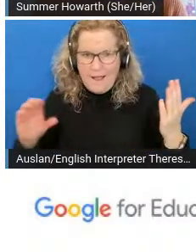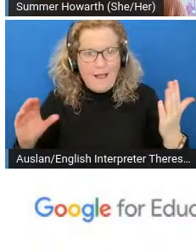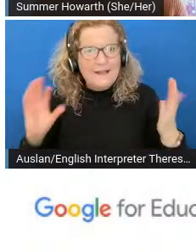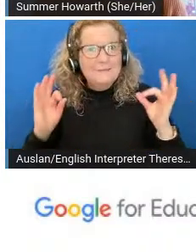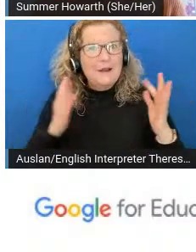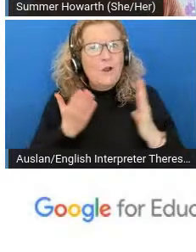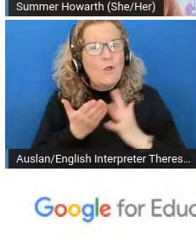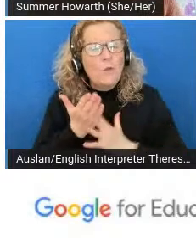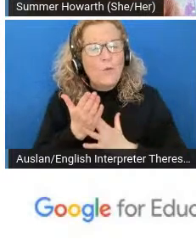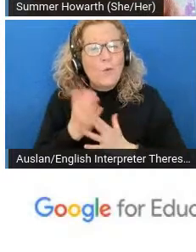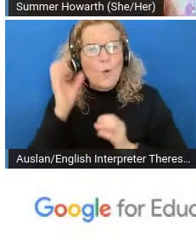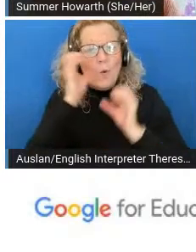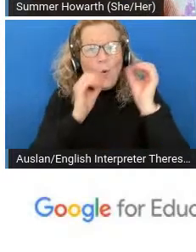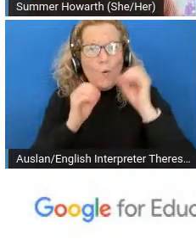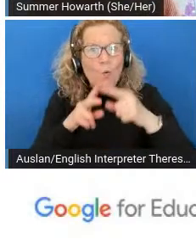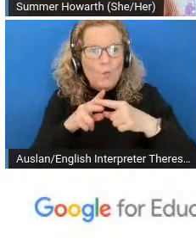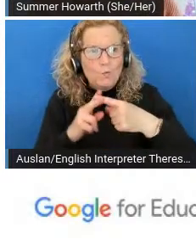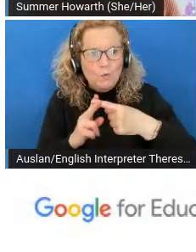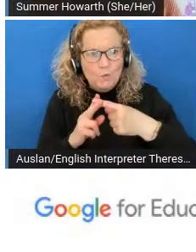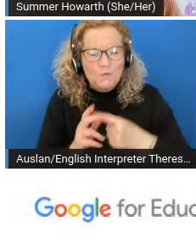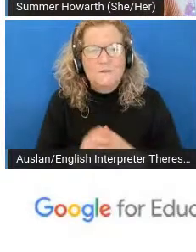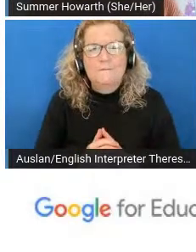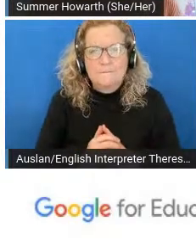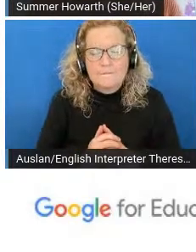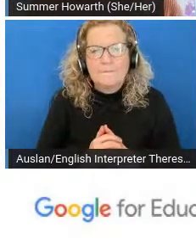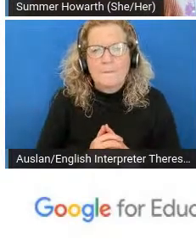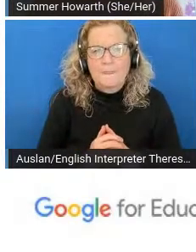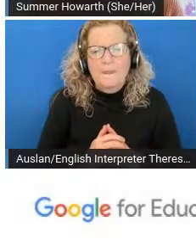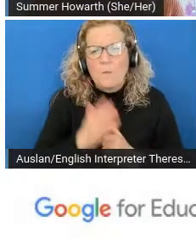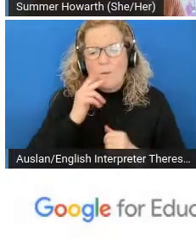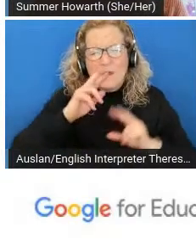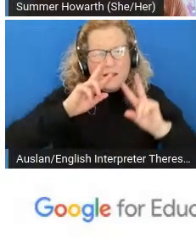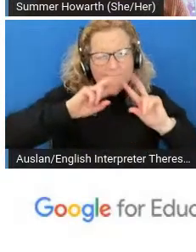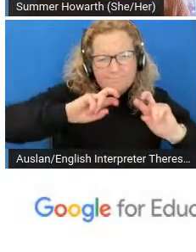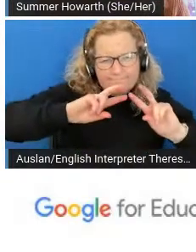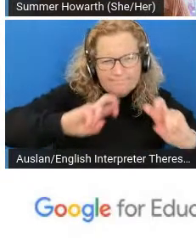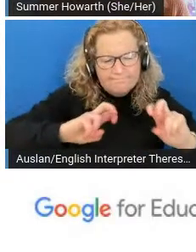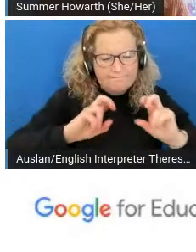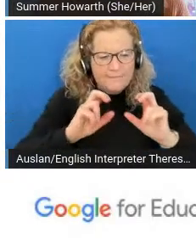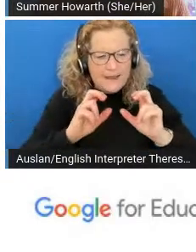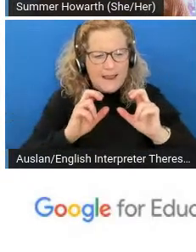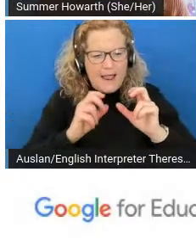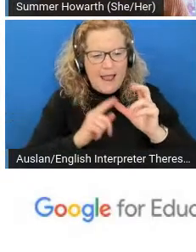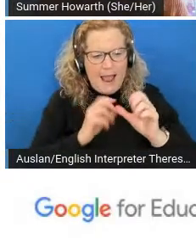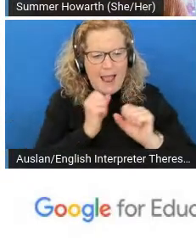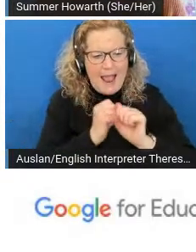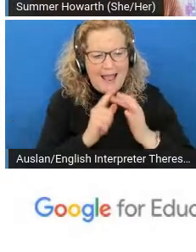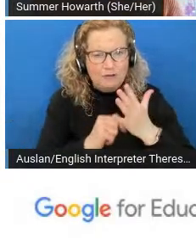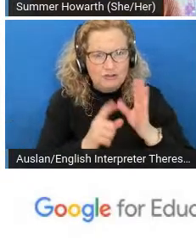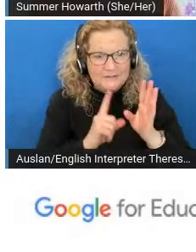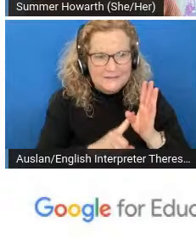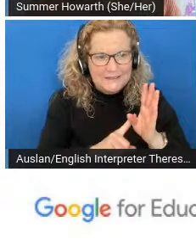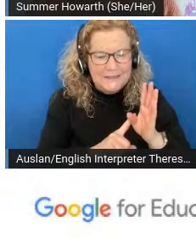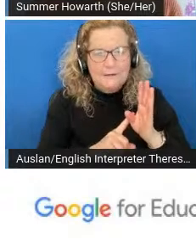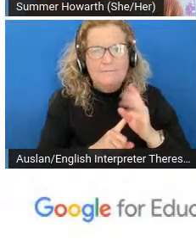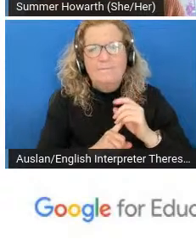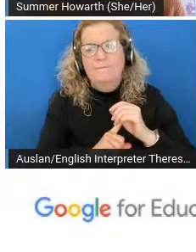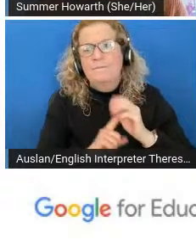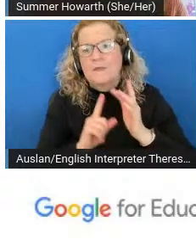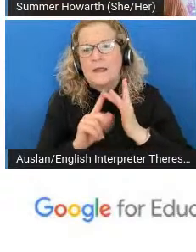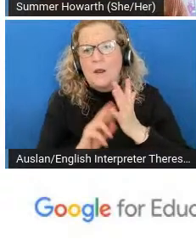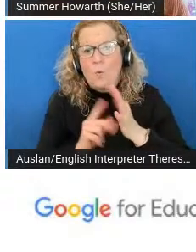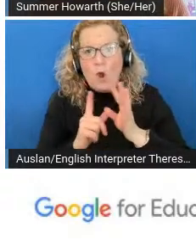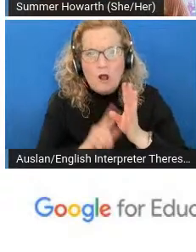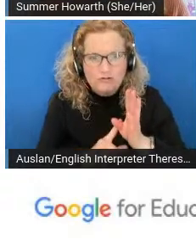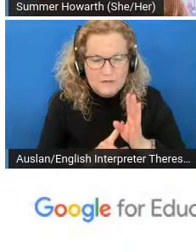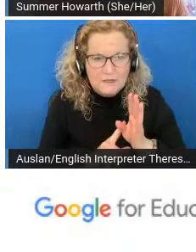Now, what's incredibly important as we do explore agency and inquiry is that we start to think about those relationships. We start